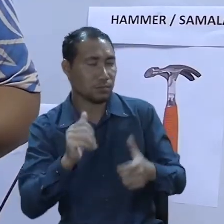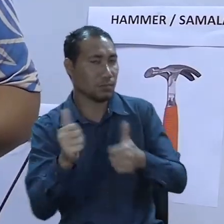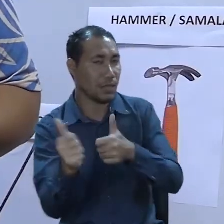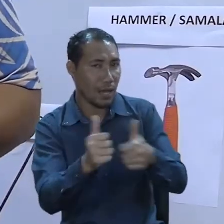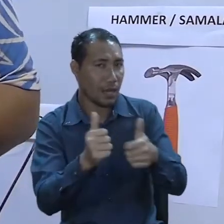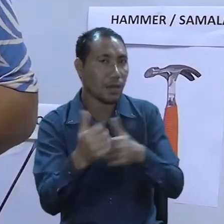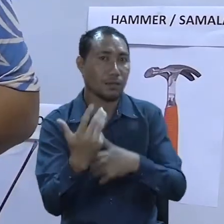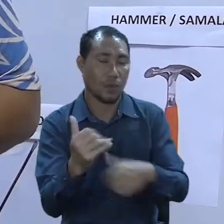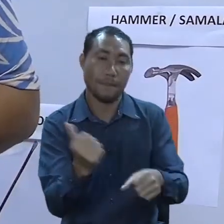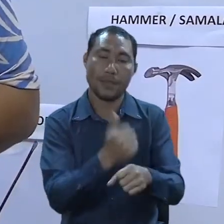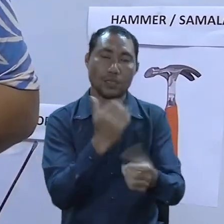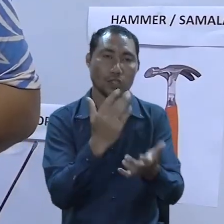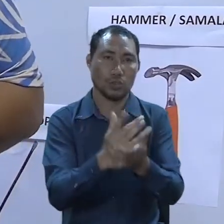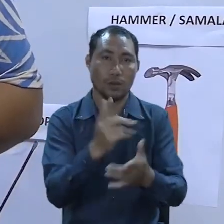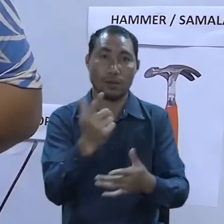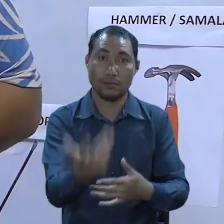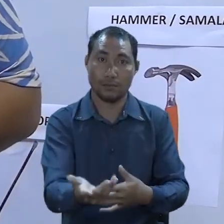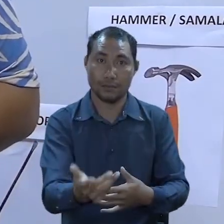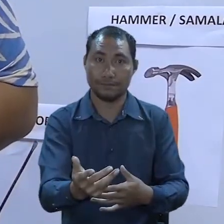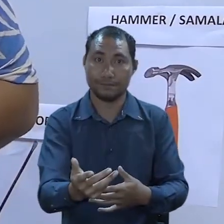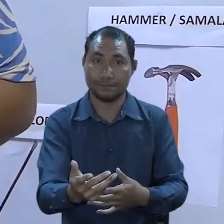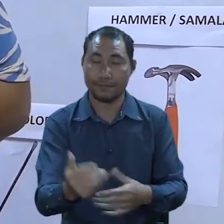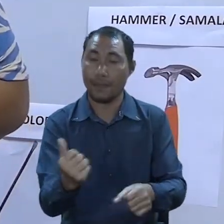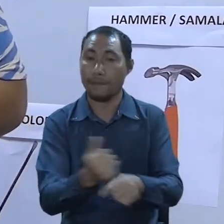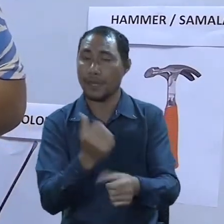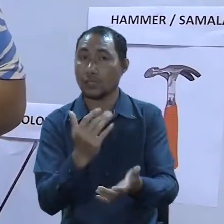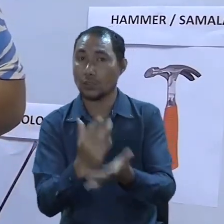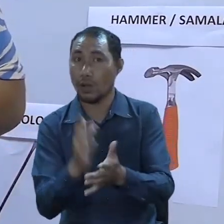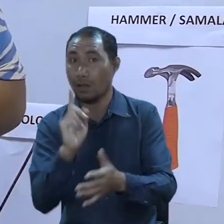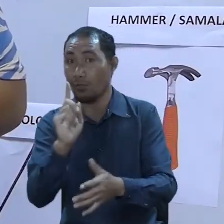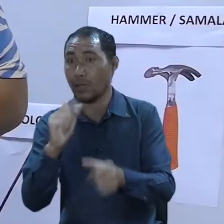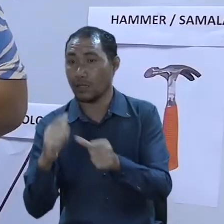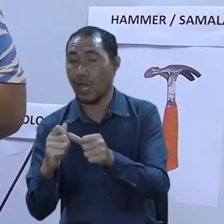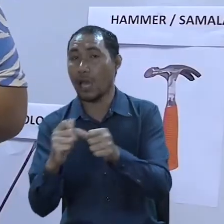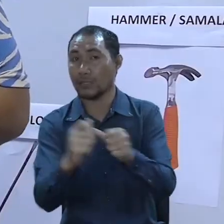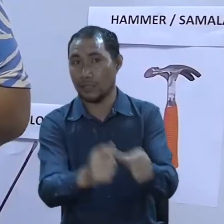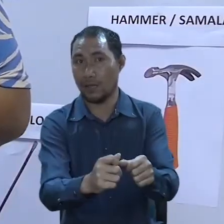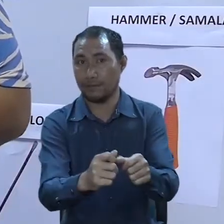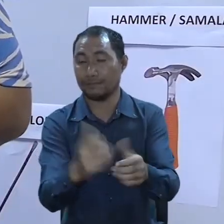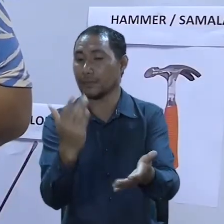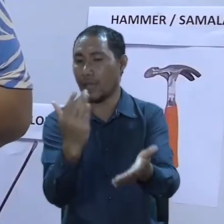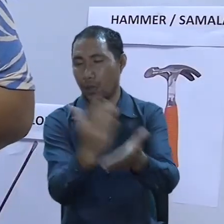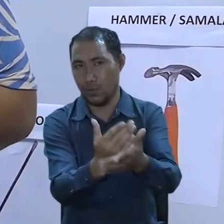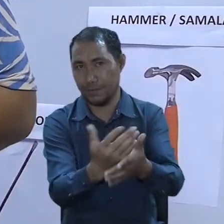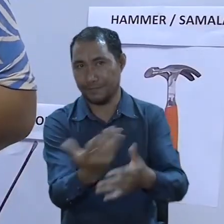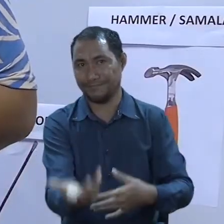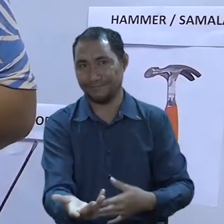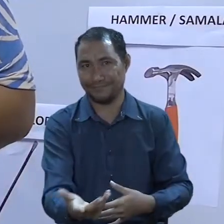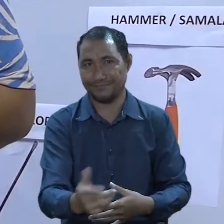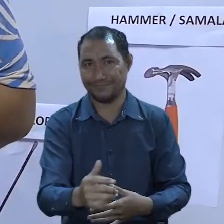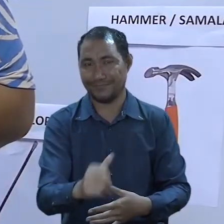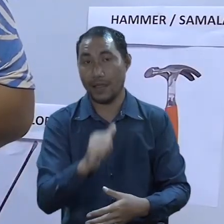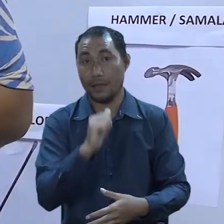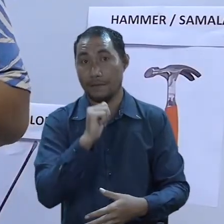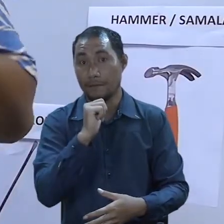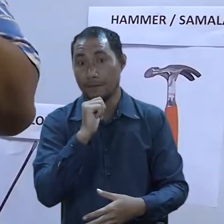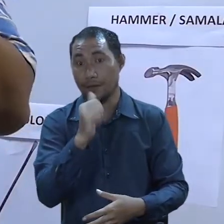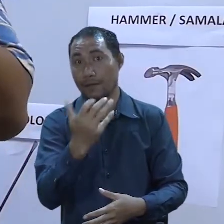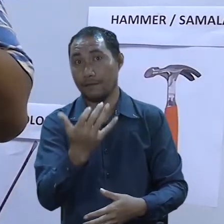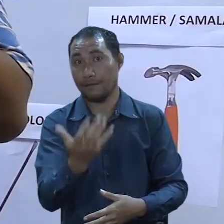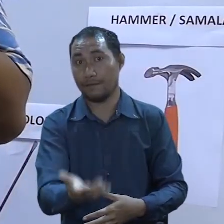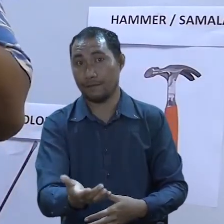and understand a message before you respond. Remember, students, the importance of